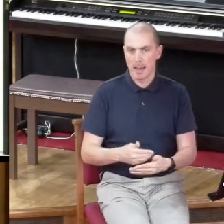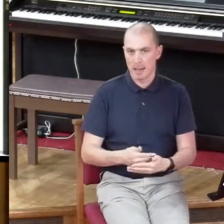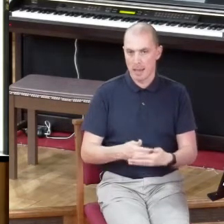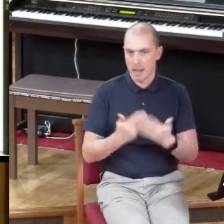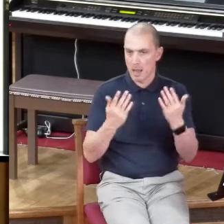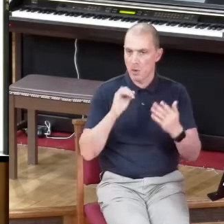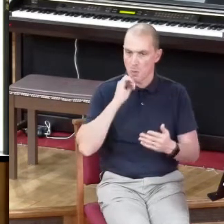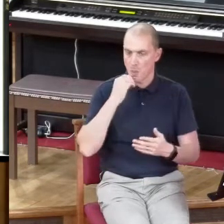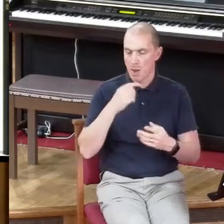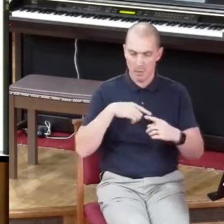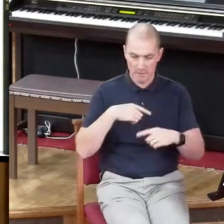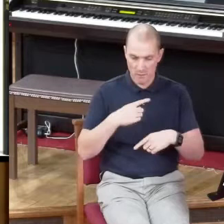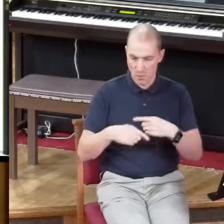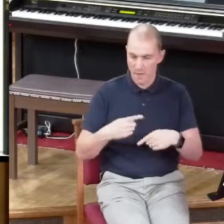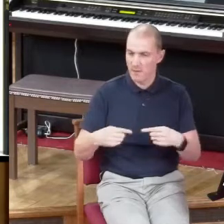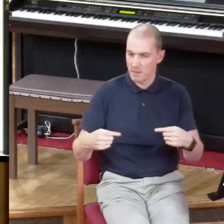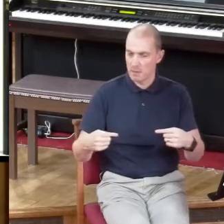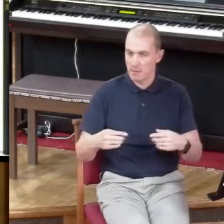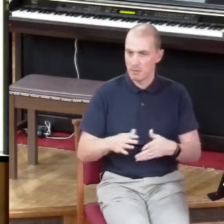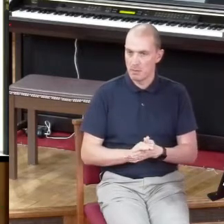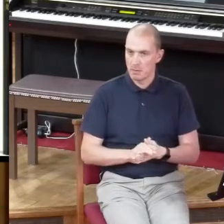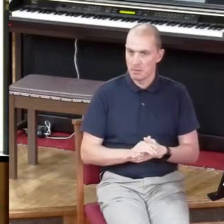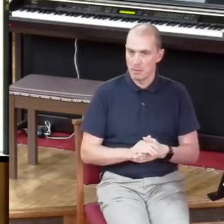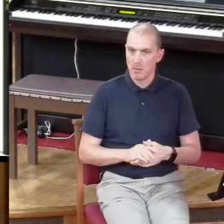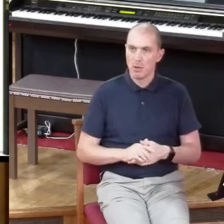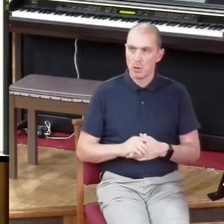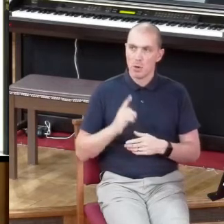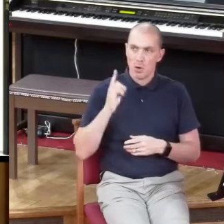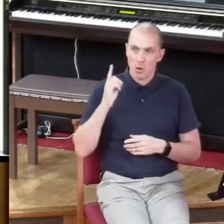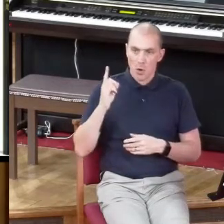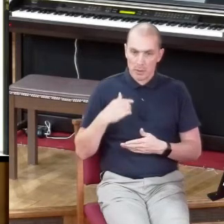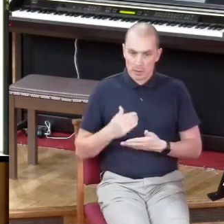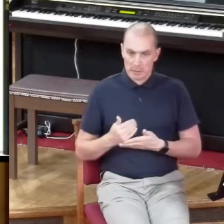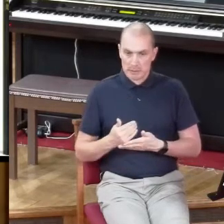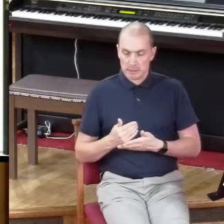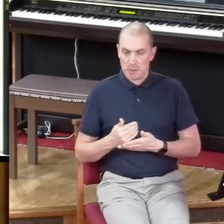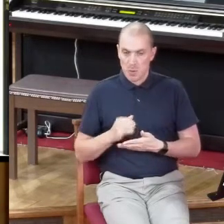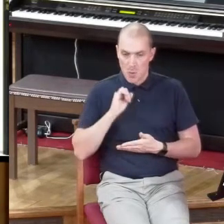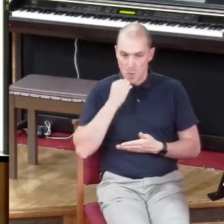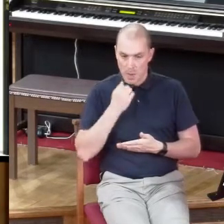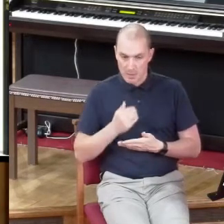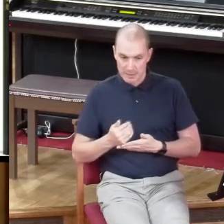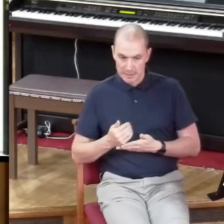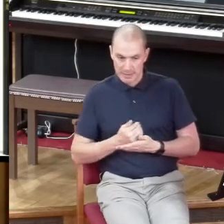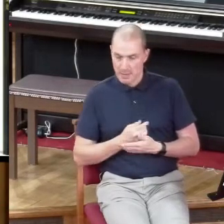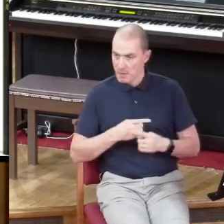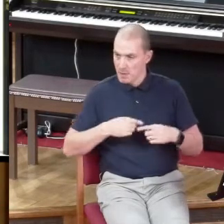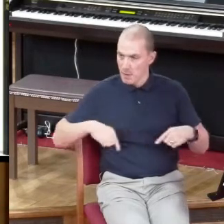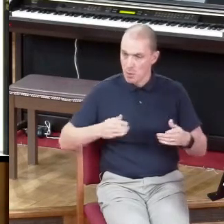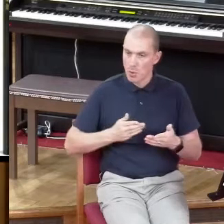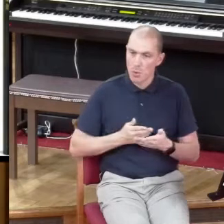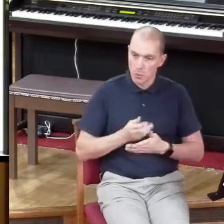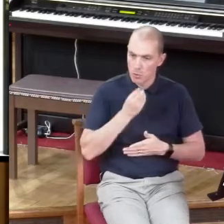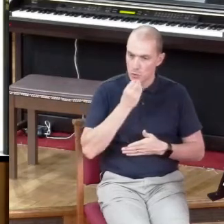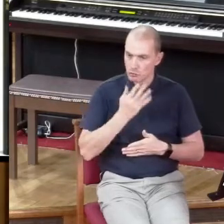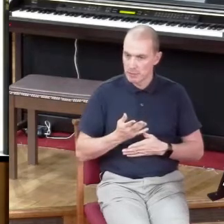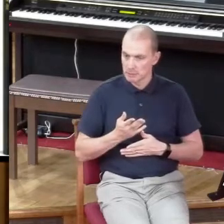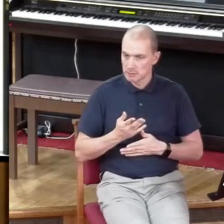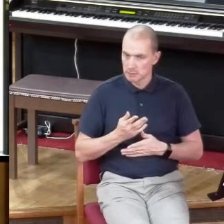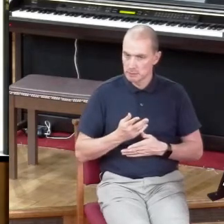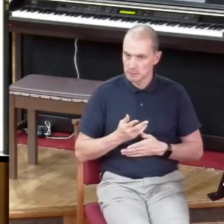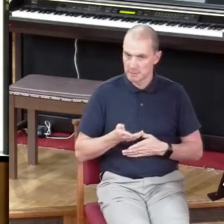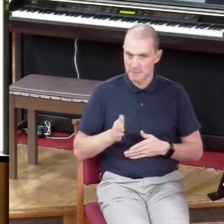gospel. About a God who has saved us not because of anything in ourselves, but because of grace. Grace that came when